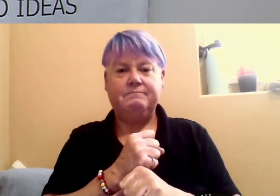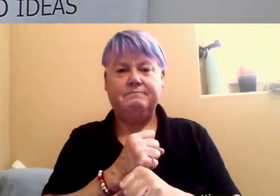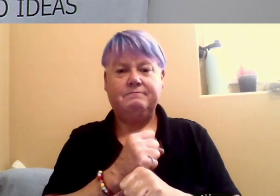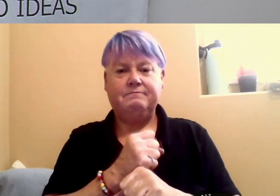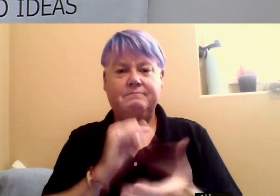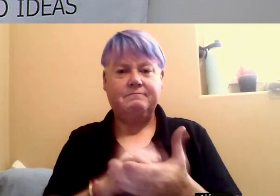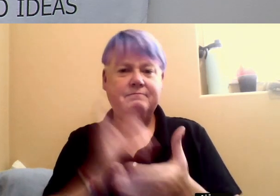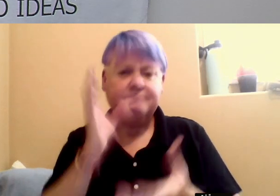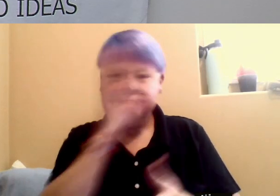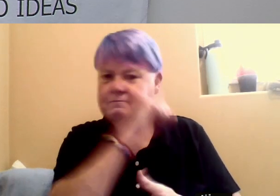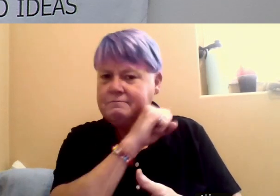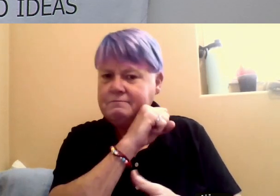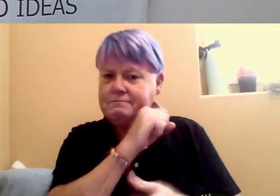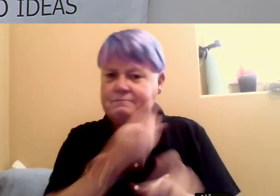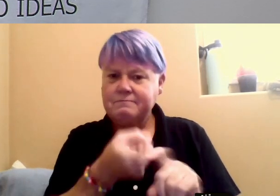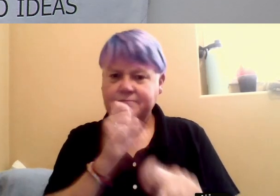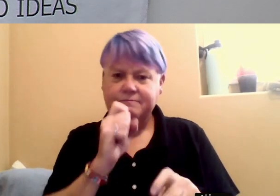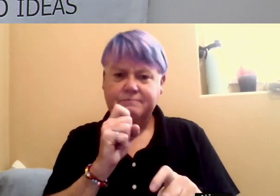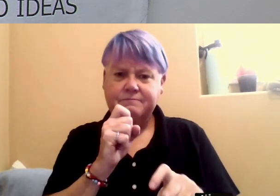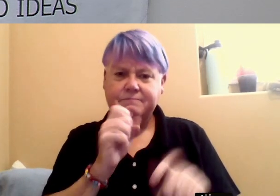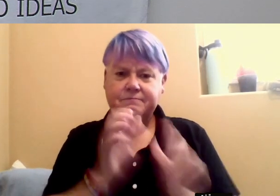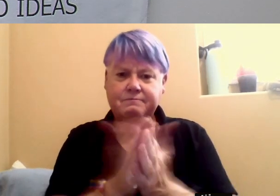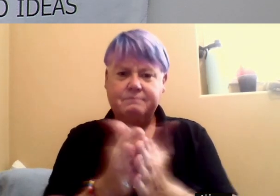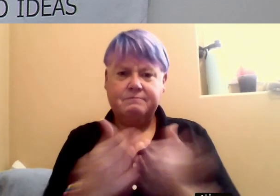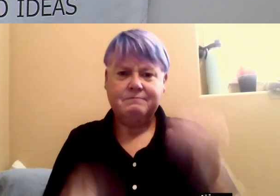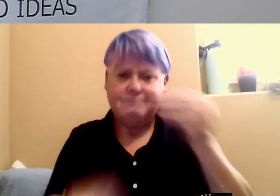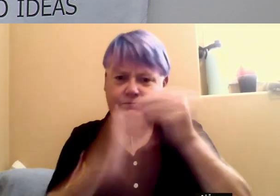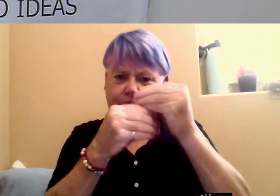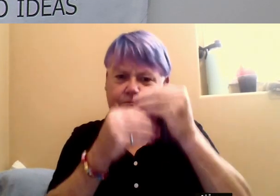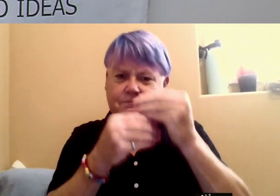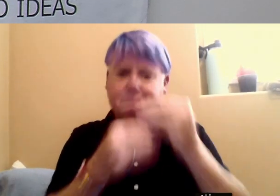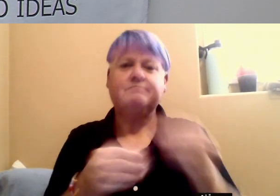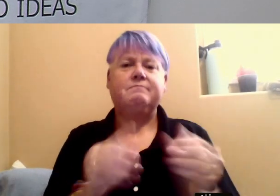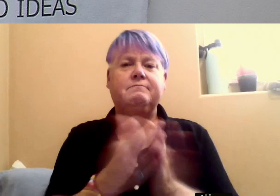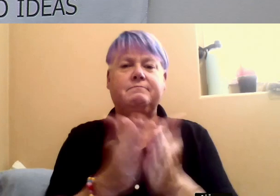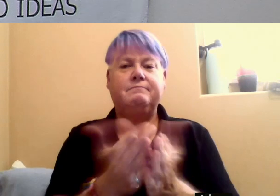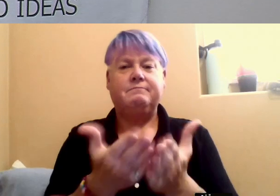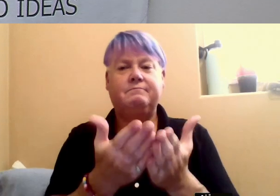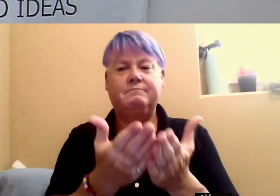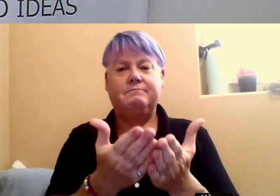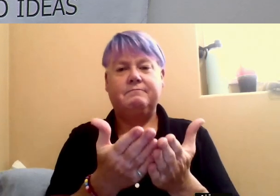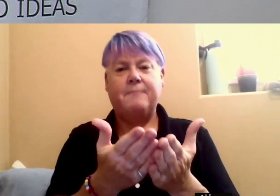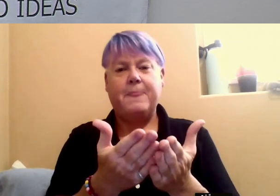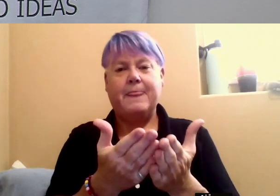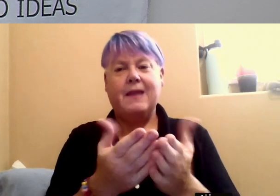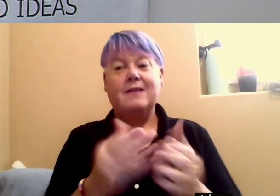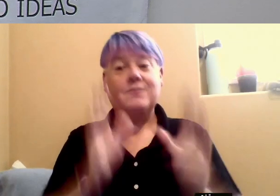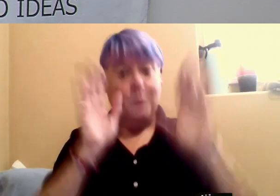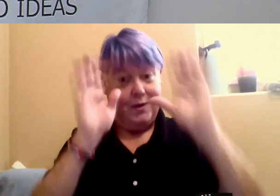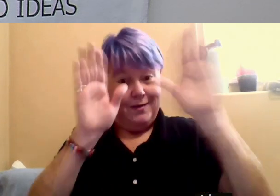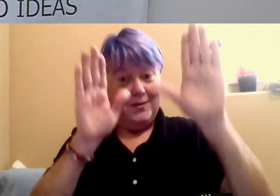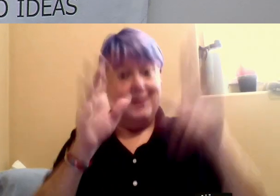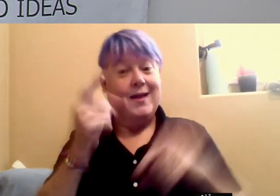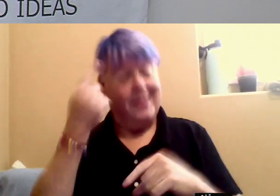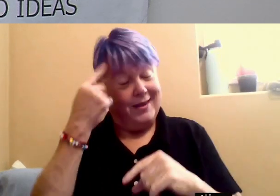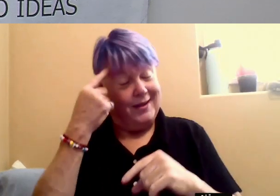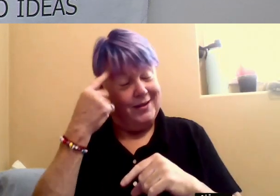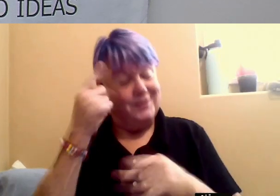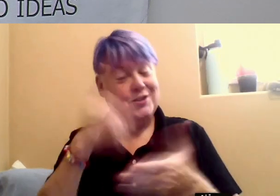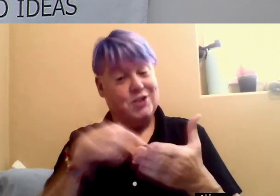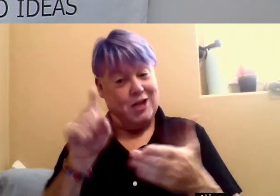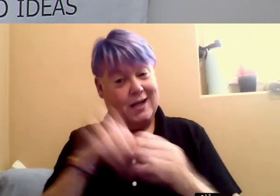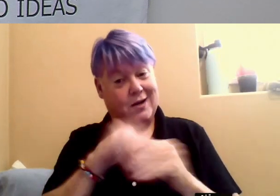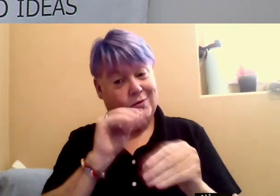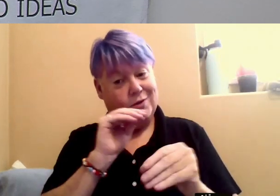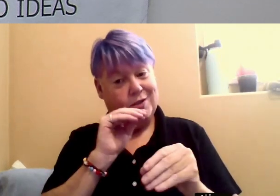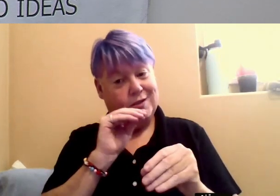missing from a book, but it just sort of adds to it, the depth of it. So yeah, it's really great. Other people should check it out. I'm